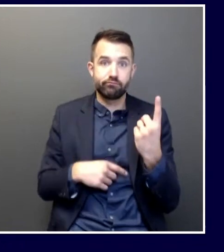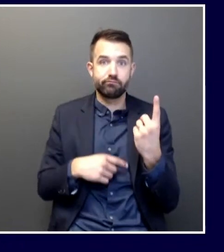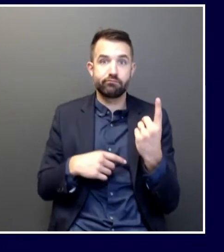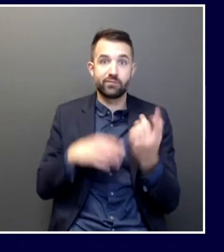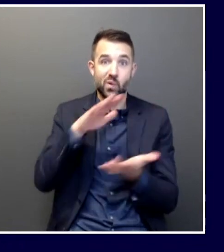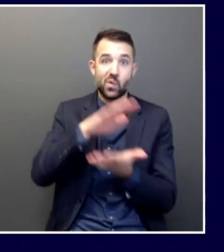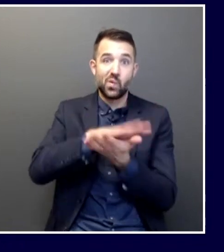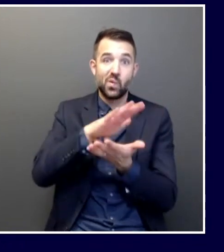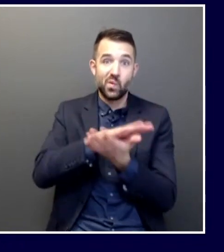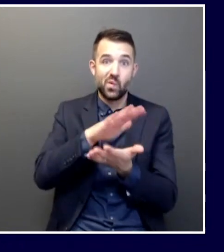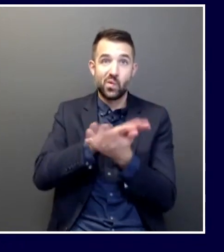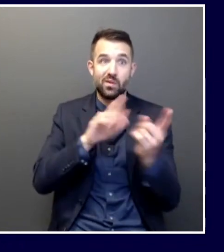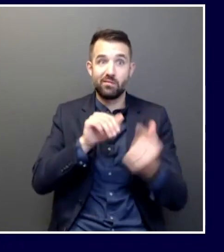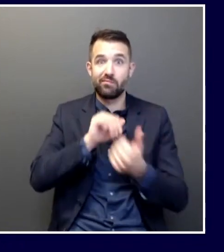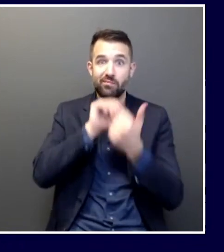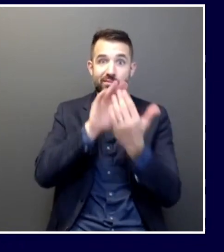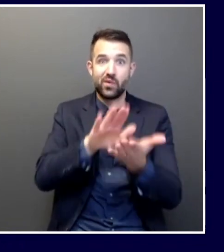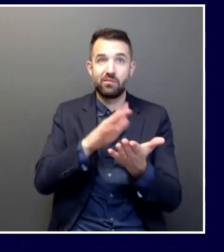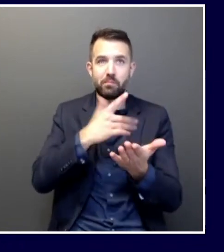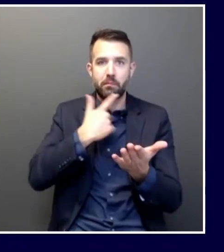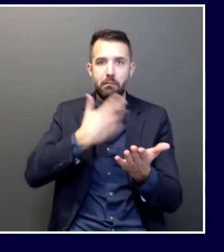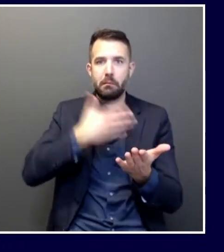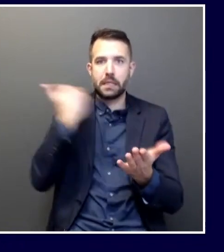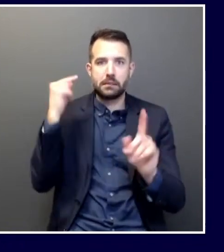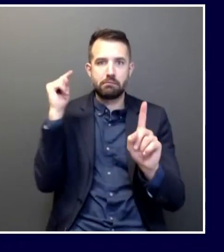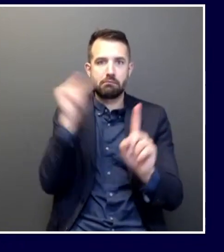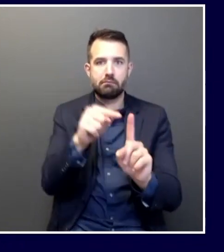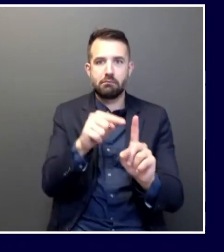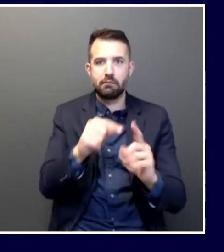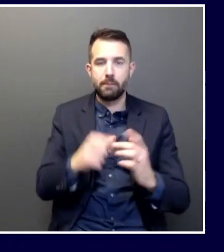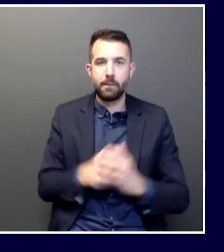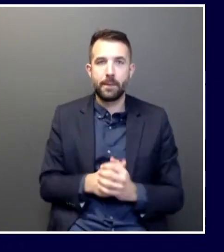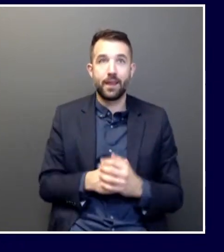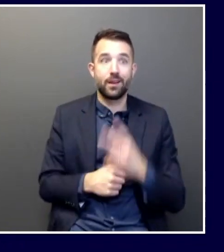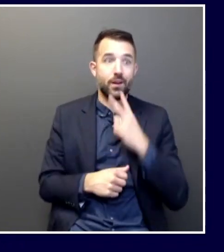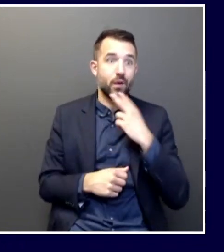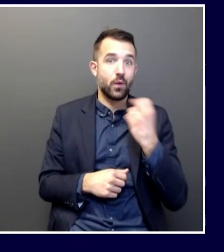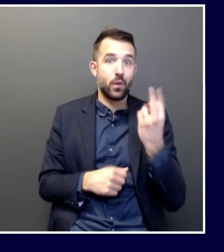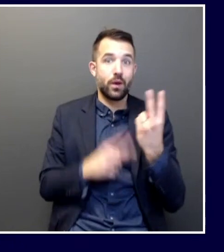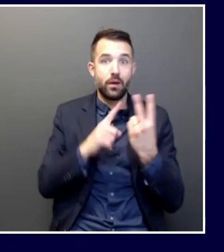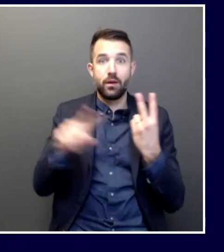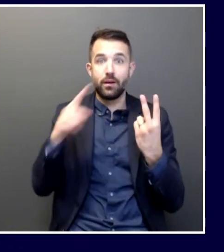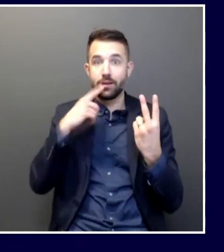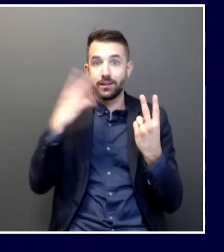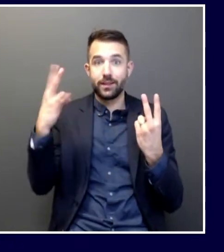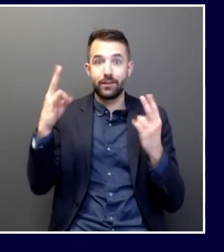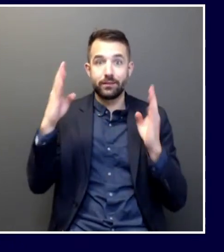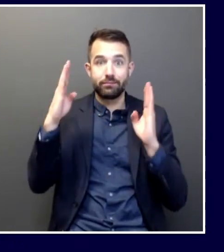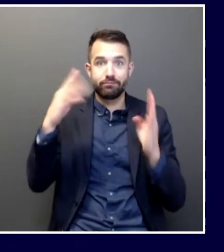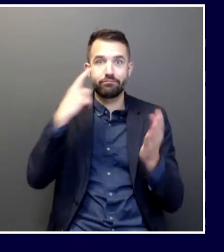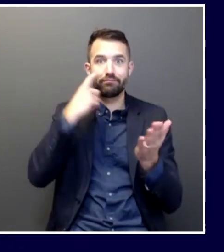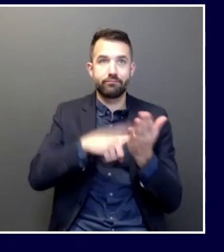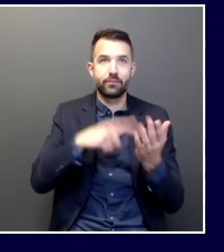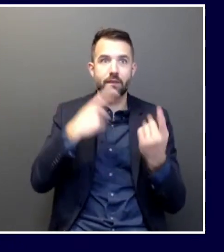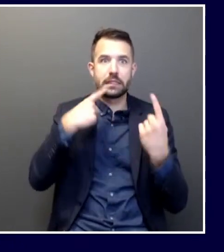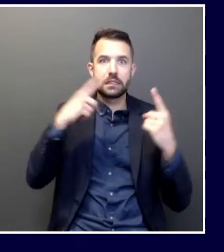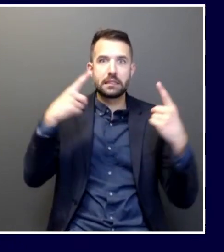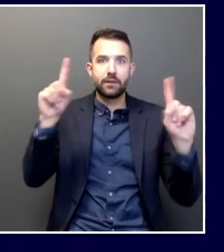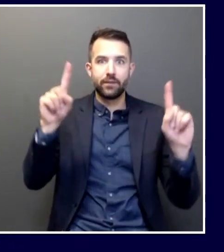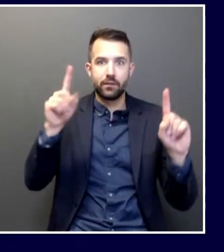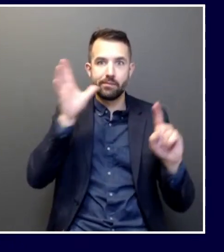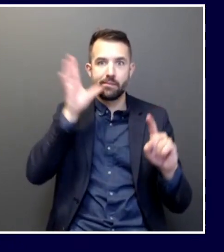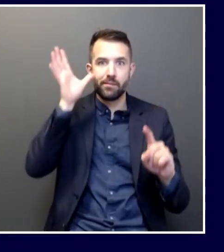used for the adolescent 12 to 17 population. It was successful. Parents found it to be useful. We